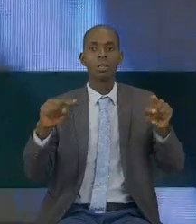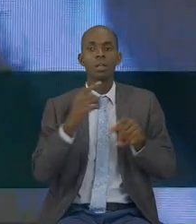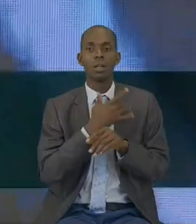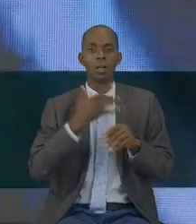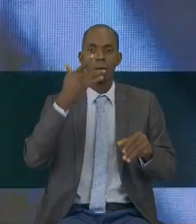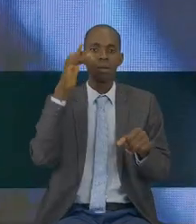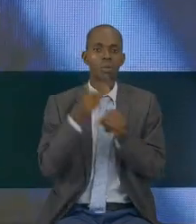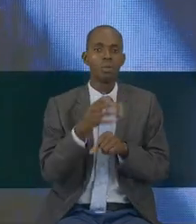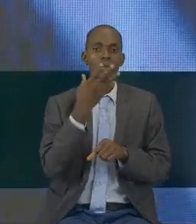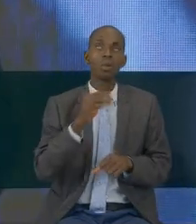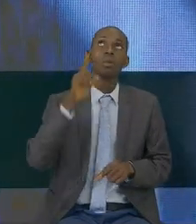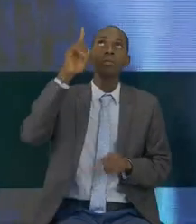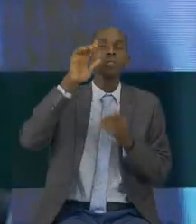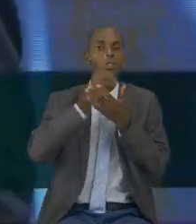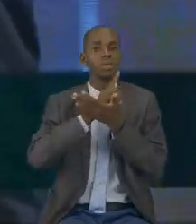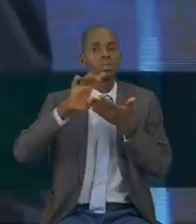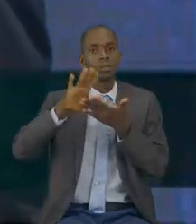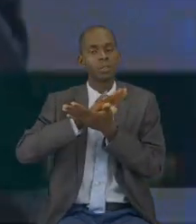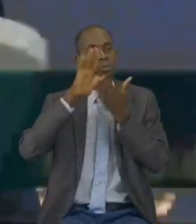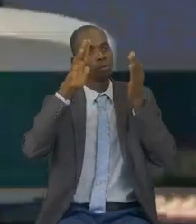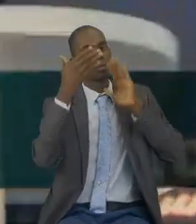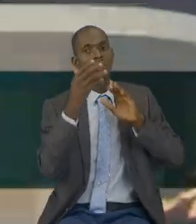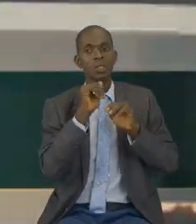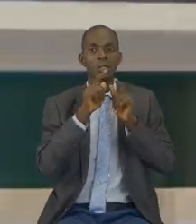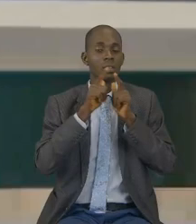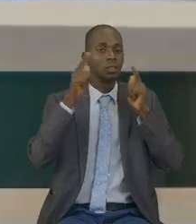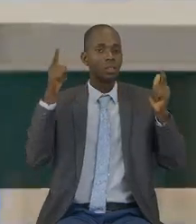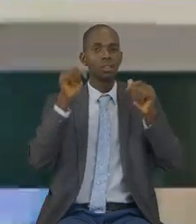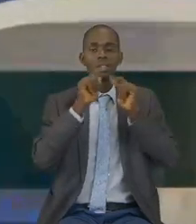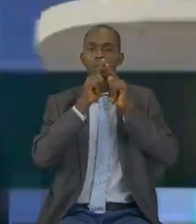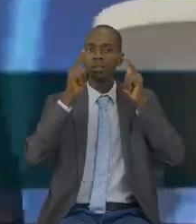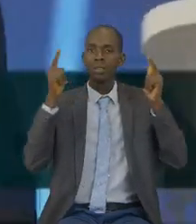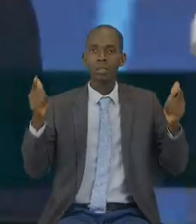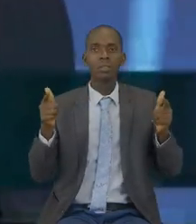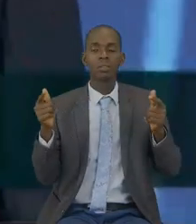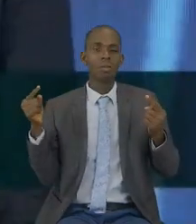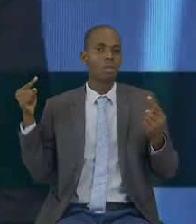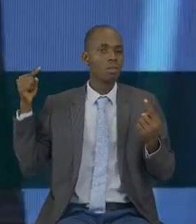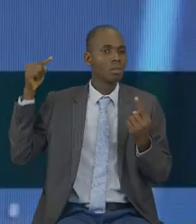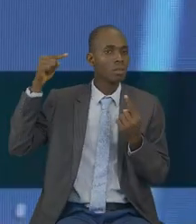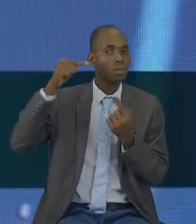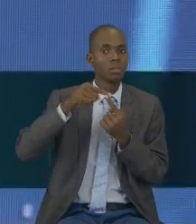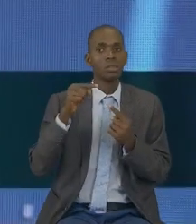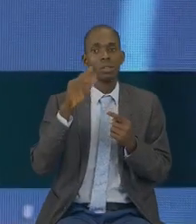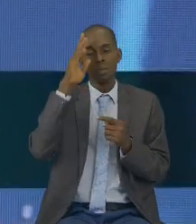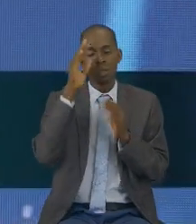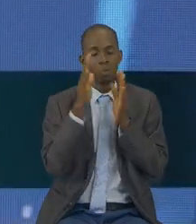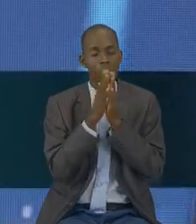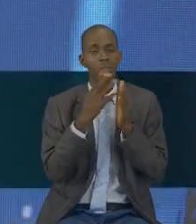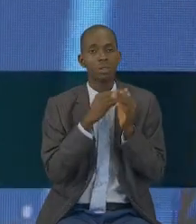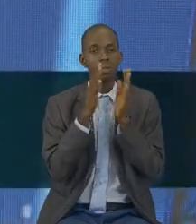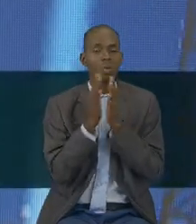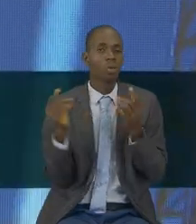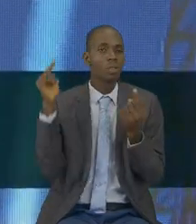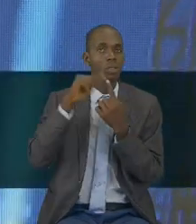his divine presence. He prayed, he prayed, he prayed until he heard the voice of